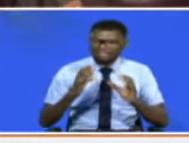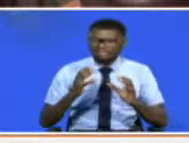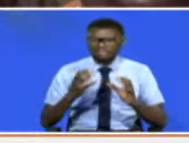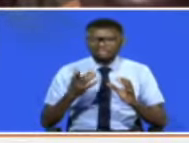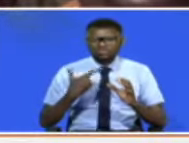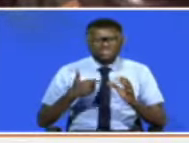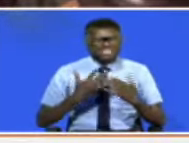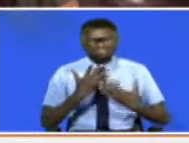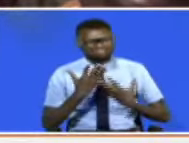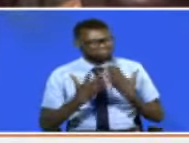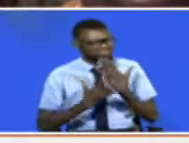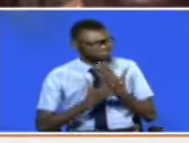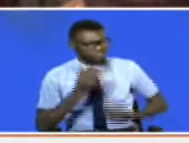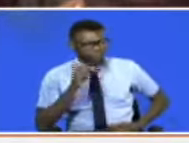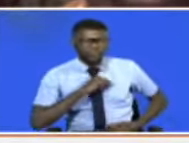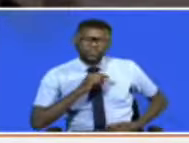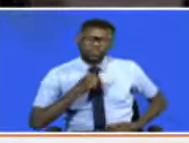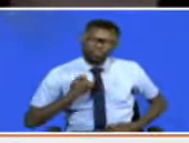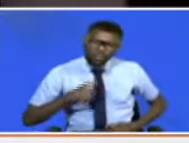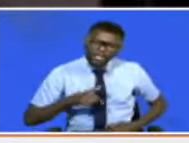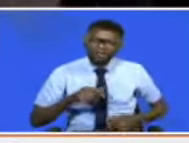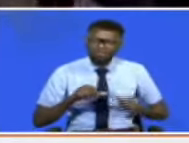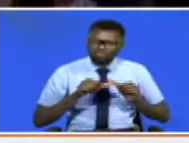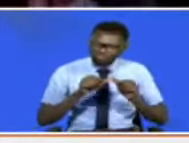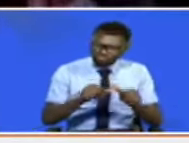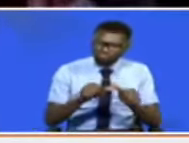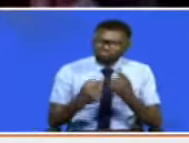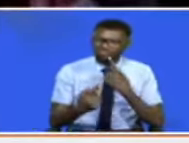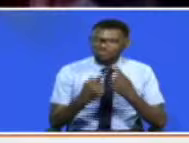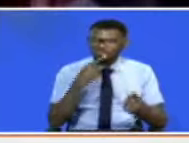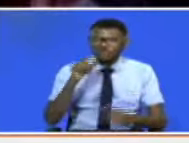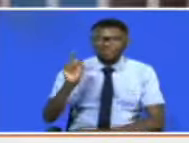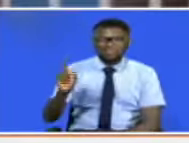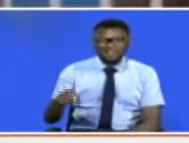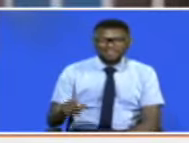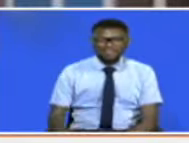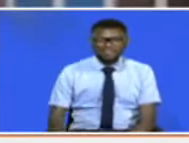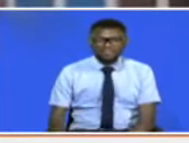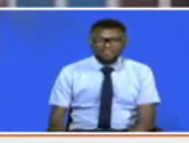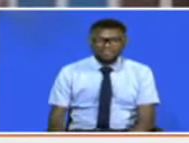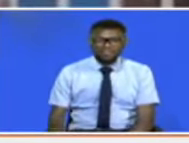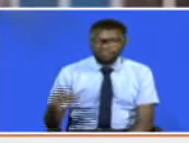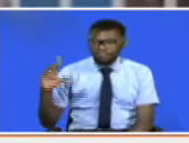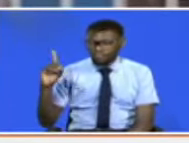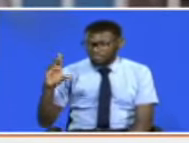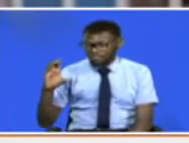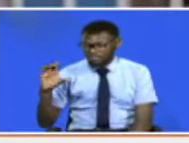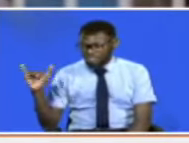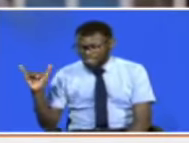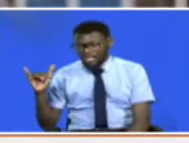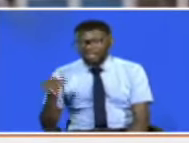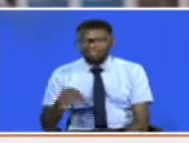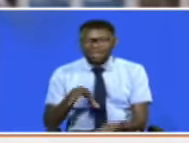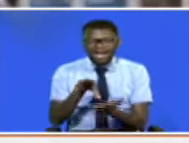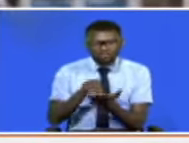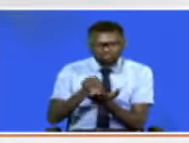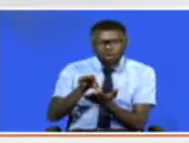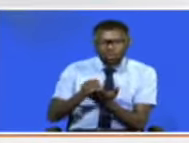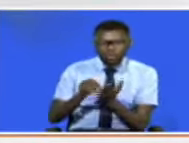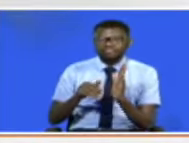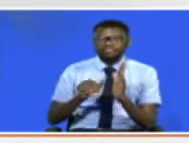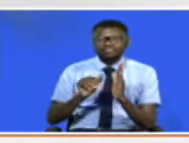things are going, we shall use that opportunity. Detectives are said to have recorded a statement from Mwangi later in the